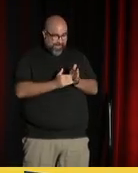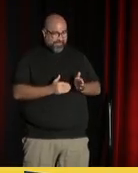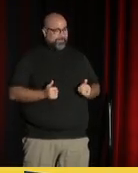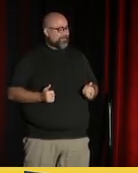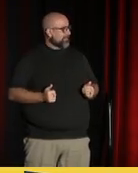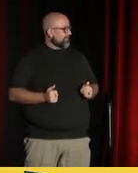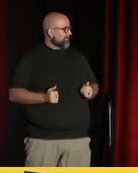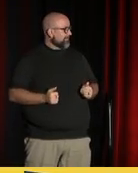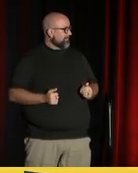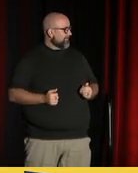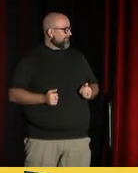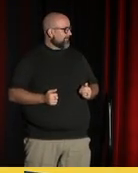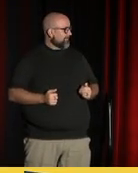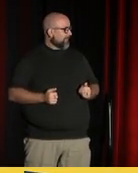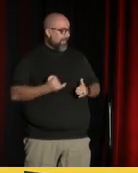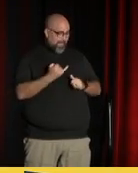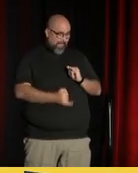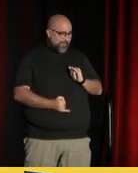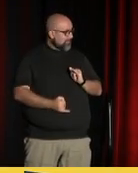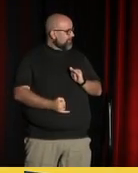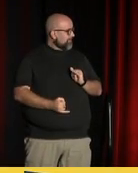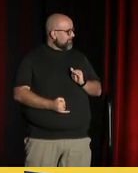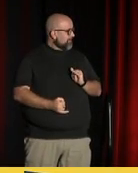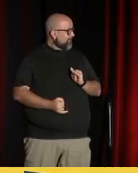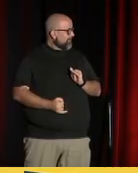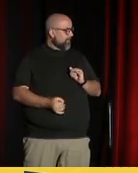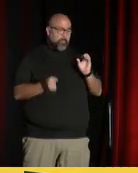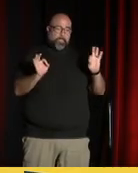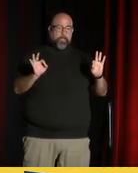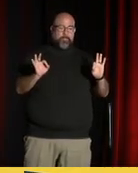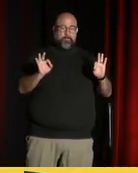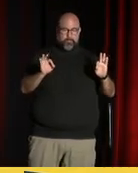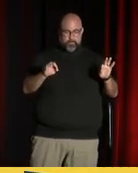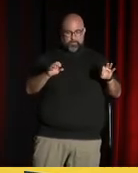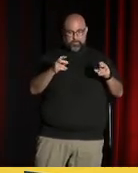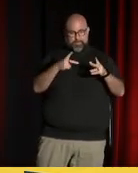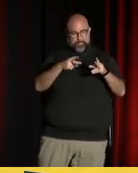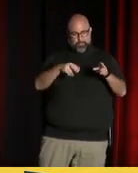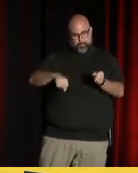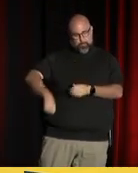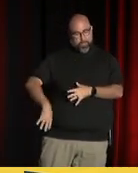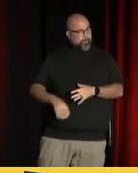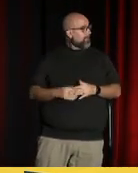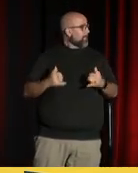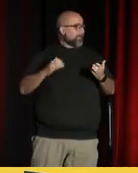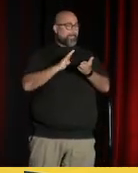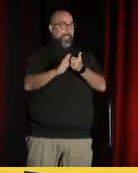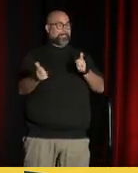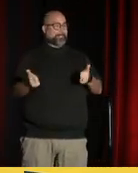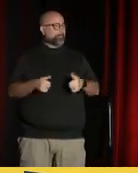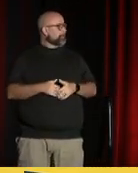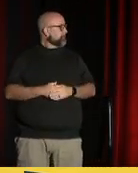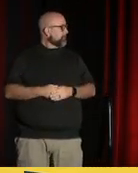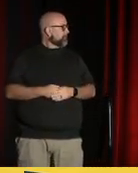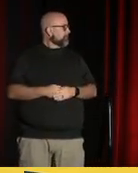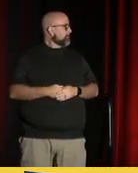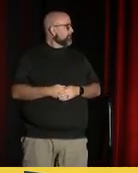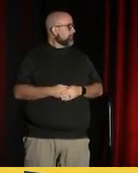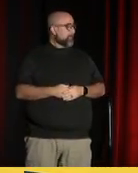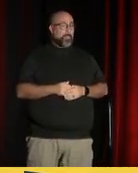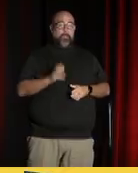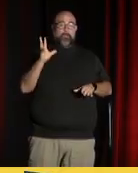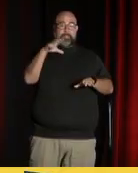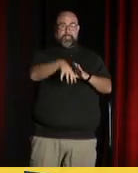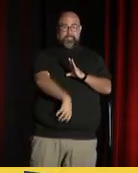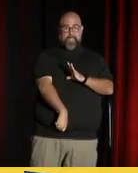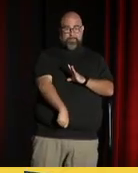Again. Last one. Good. Put those scissors away. Nice. Reach